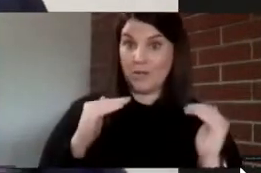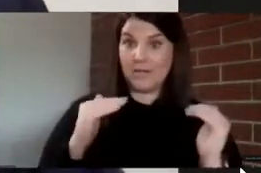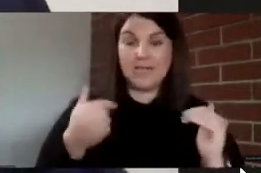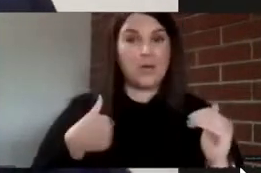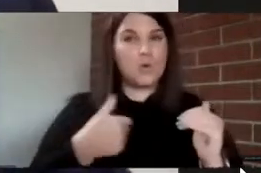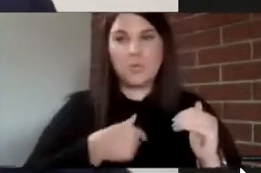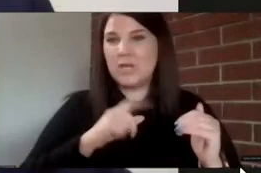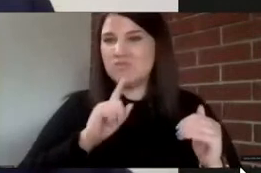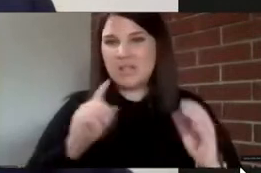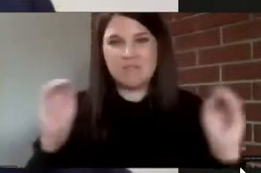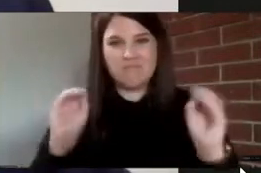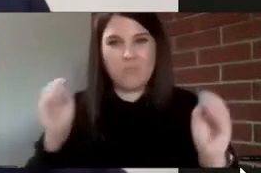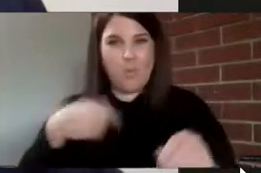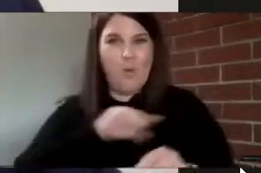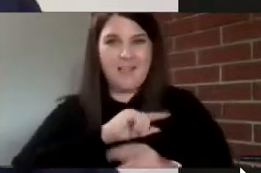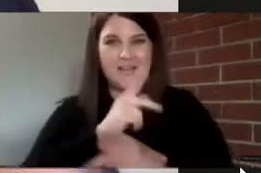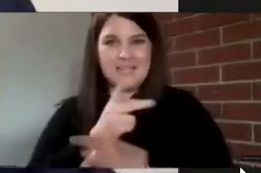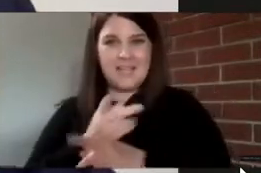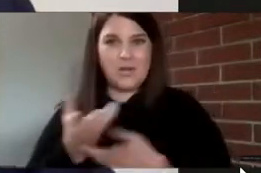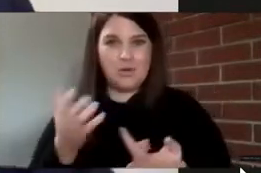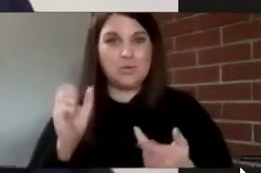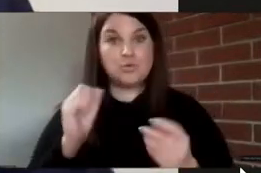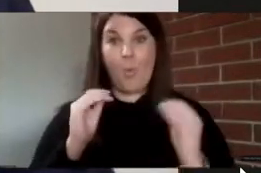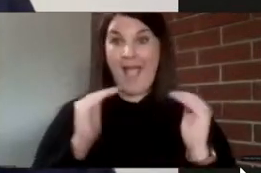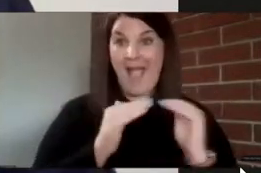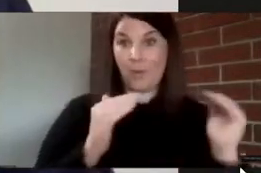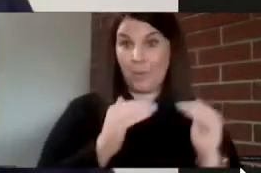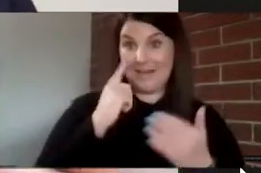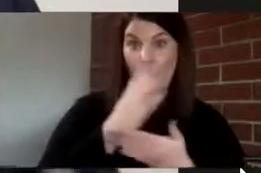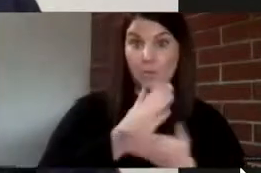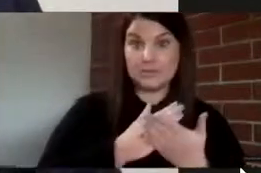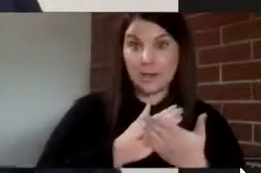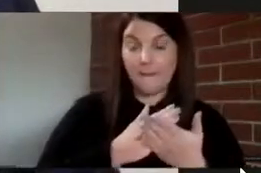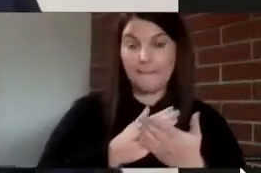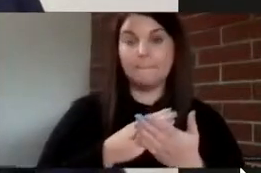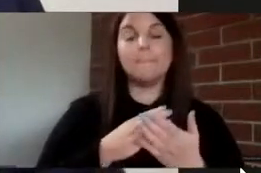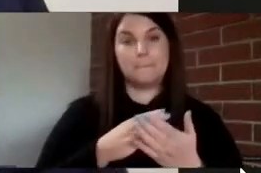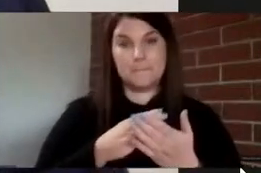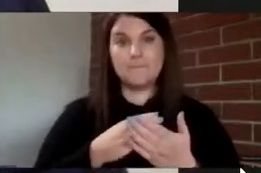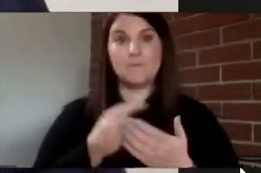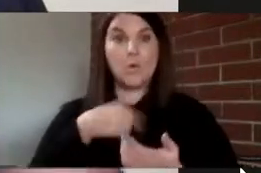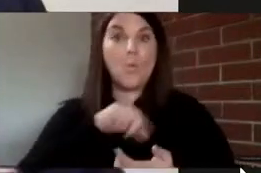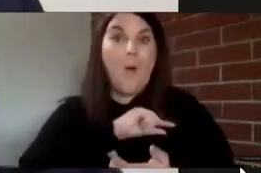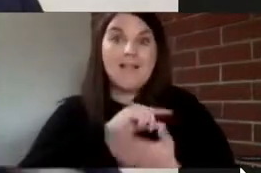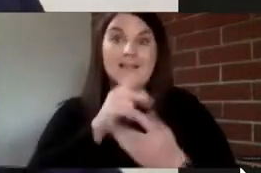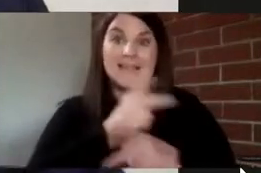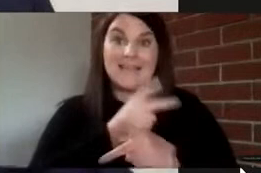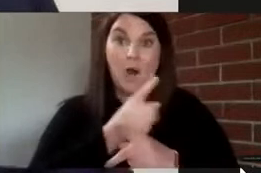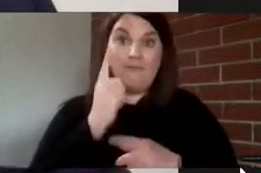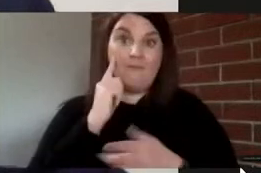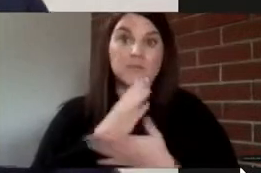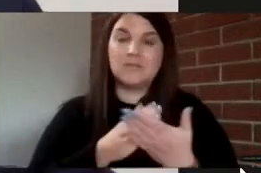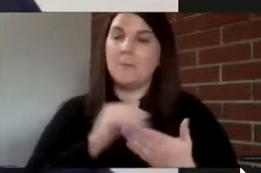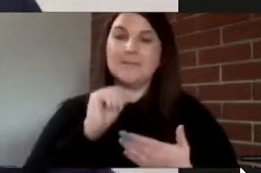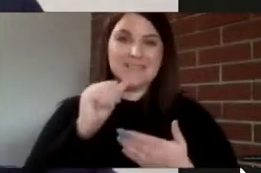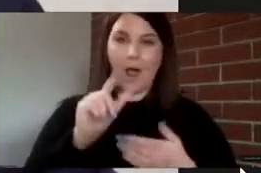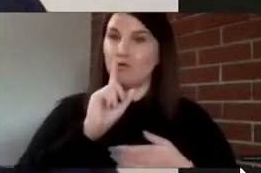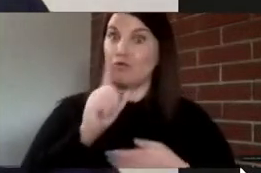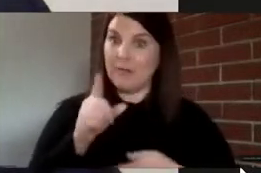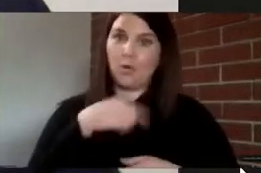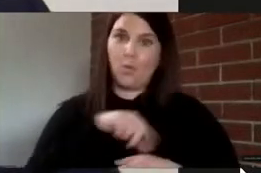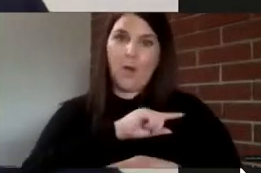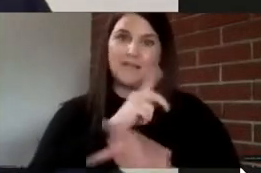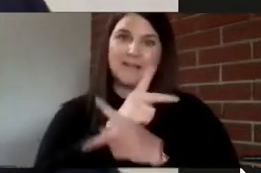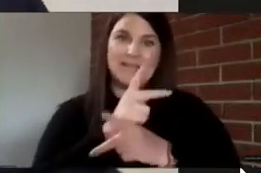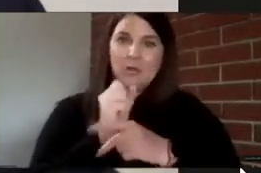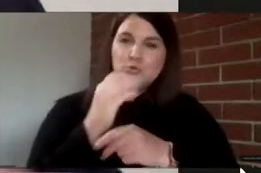don't really have quality care. So equity for some, quality care for some is not really quality care. So just really endorse